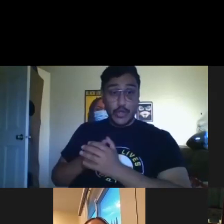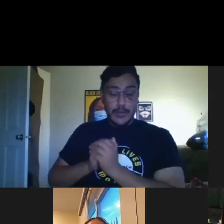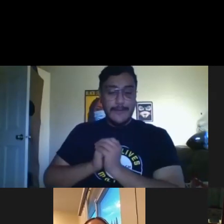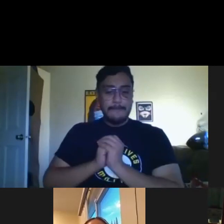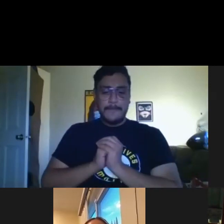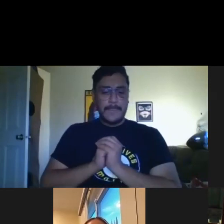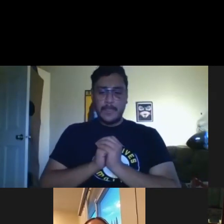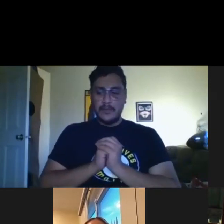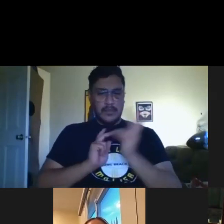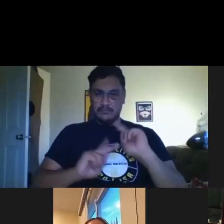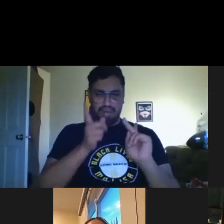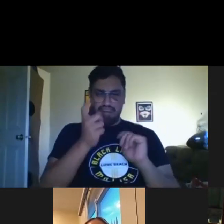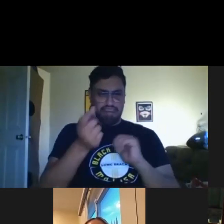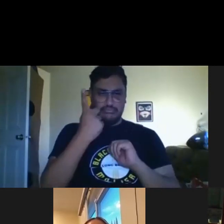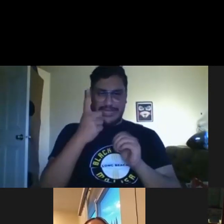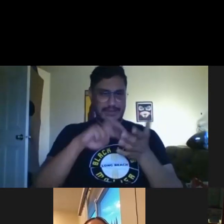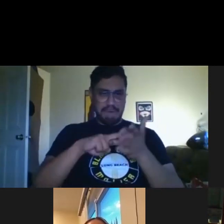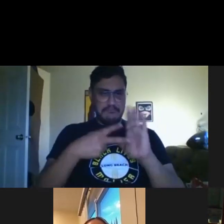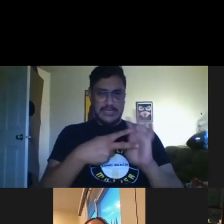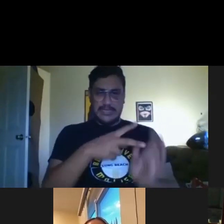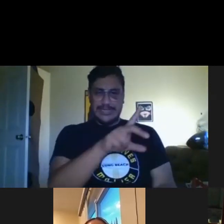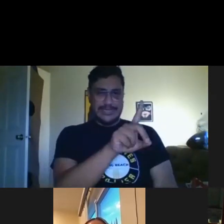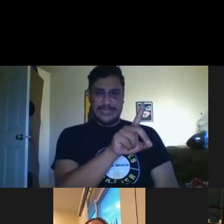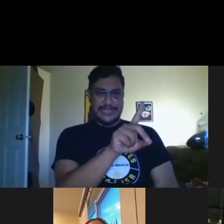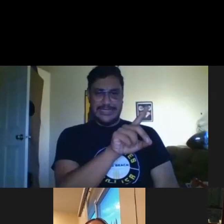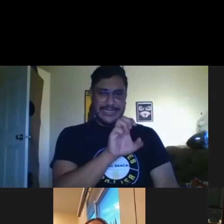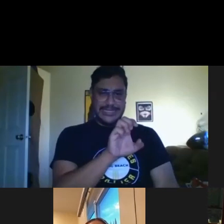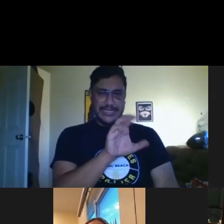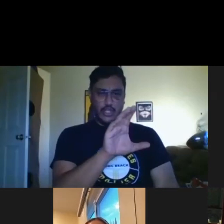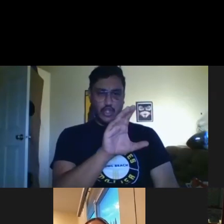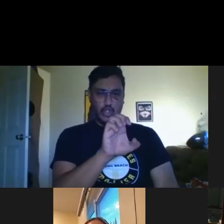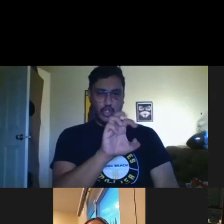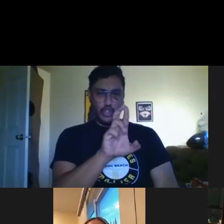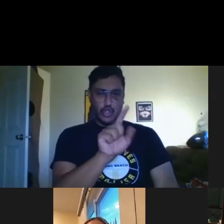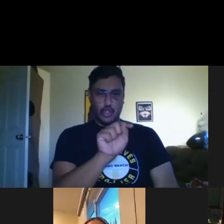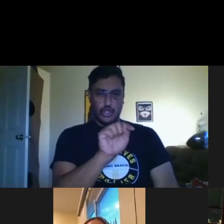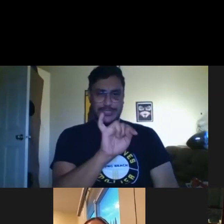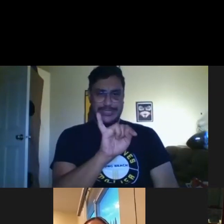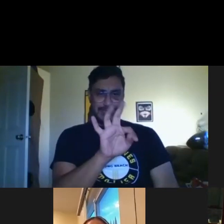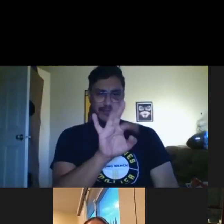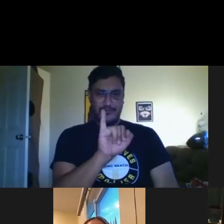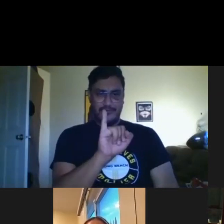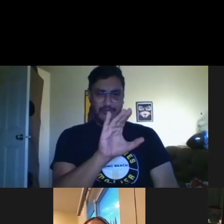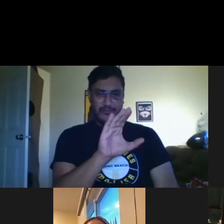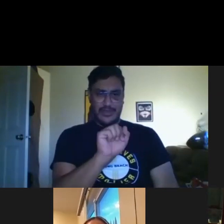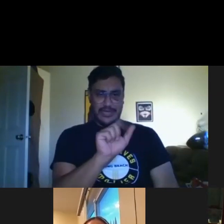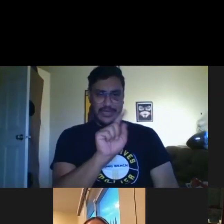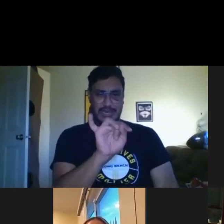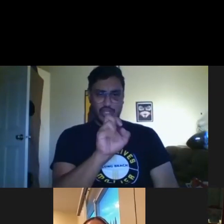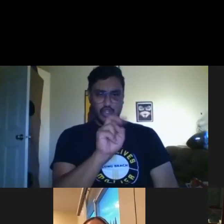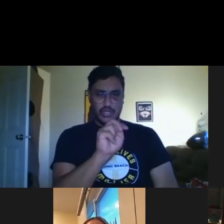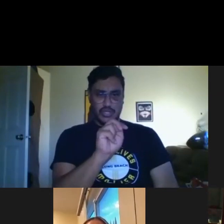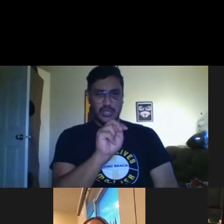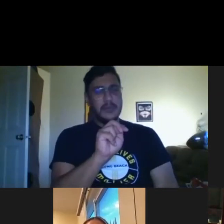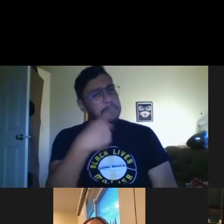what decertification is. Can you talk with us about why you've authored this bill, SB 731,